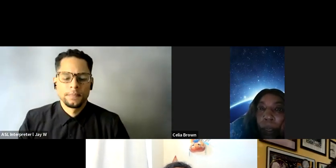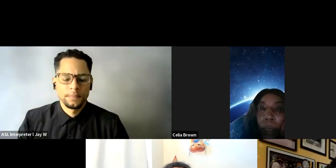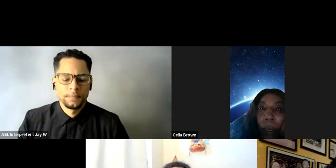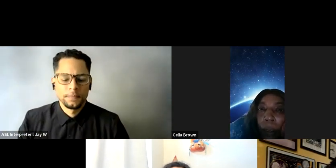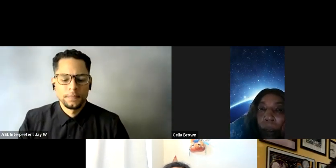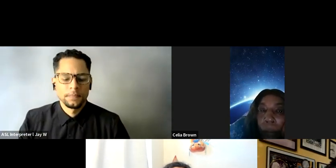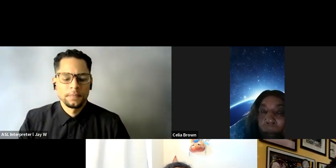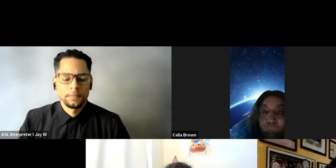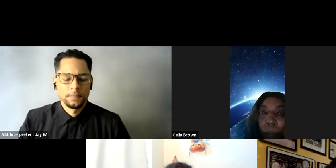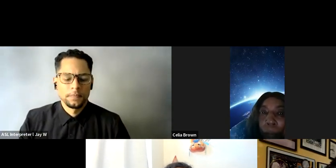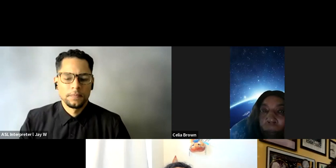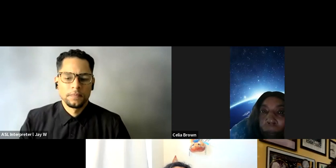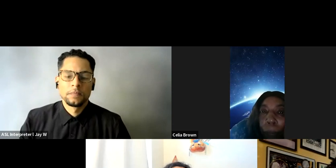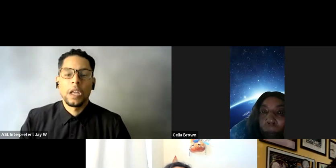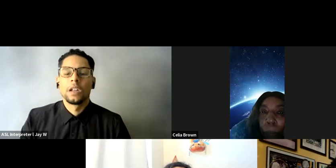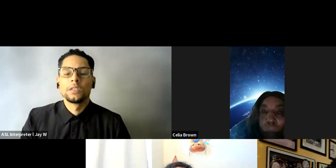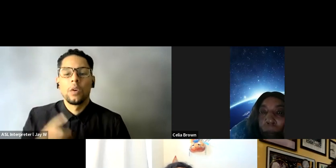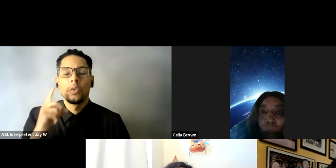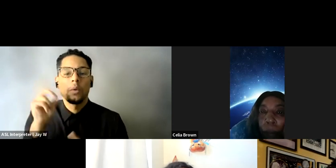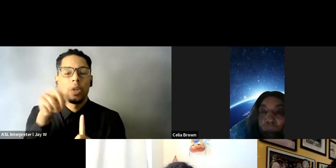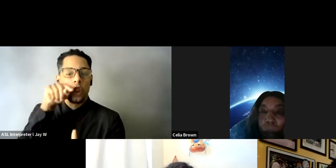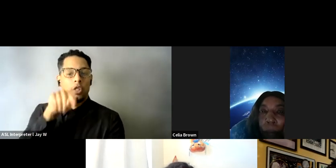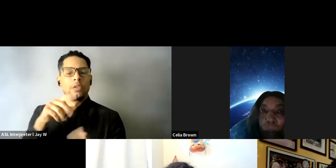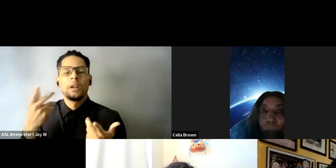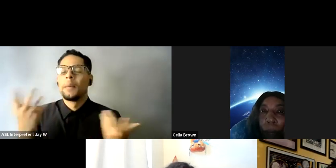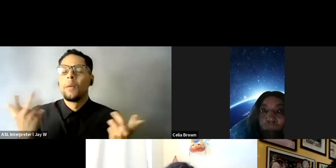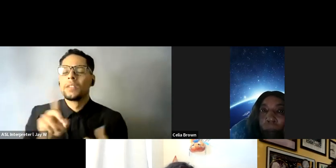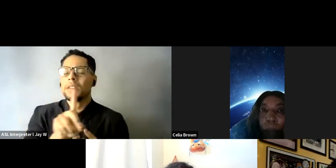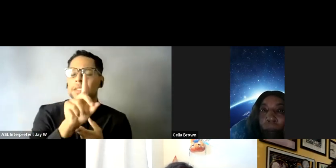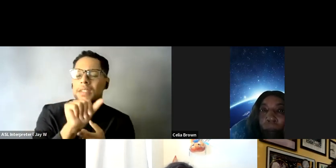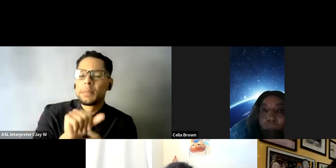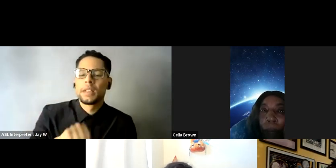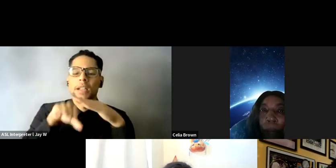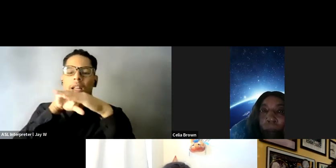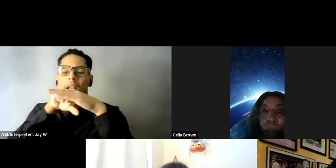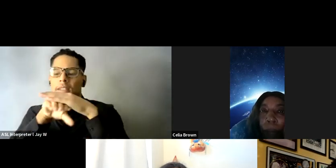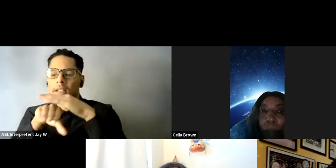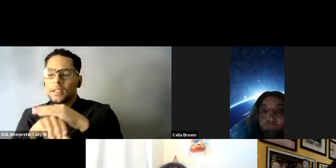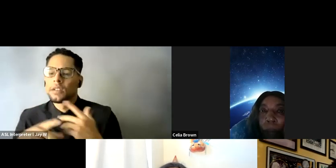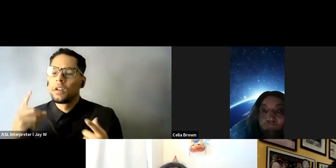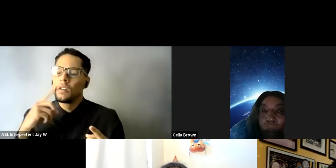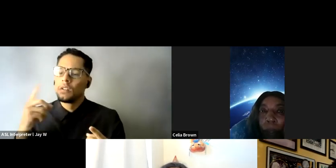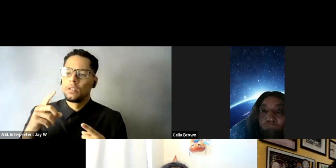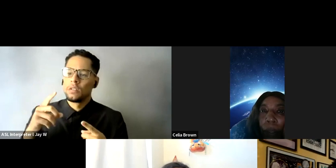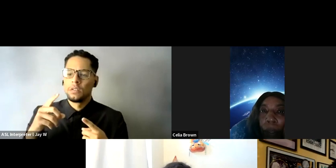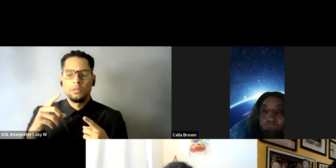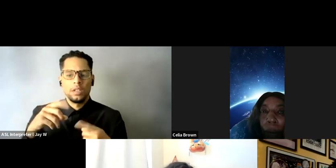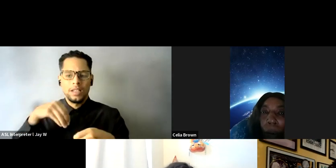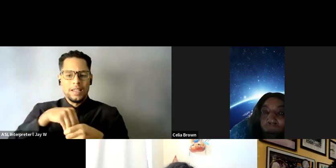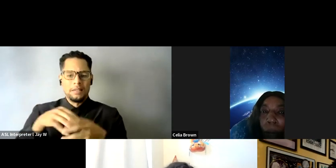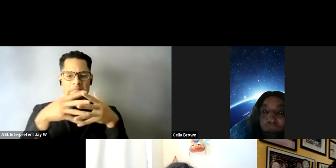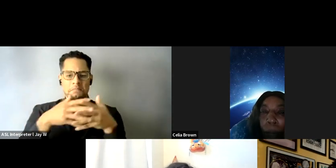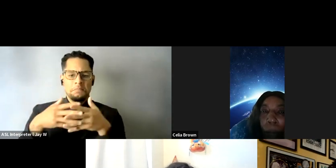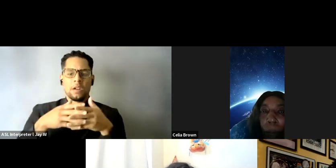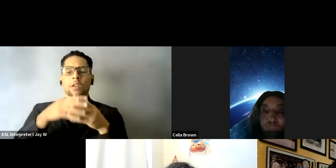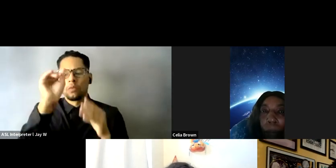of disability and access in the United States and across the world. So with that being said, I'm